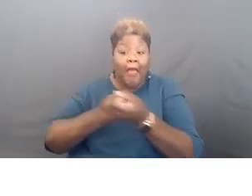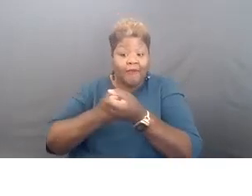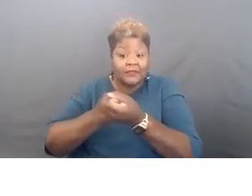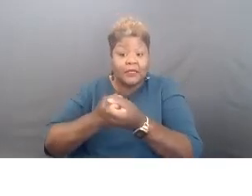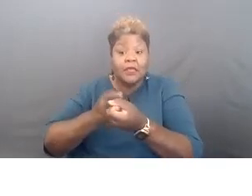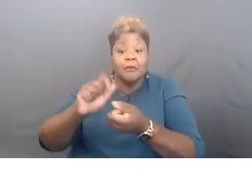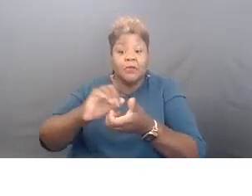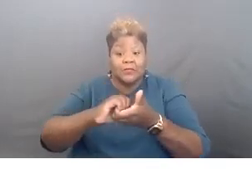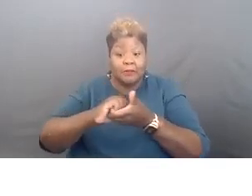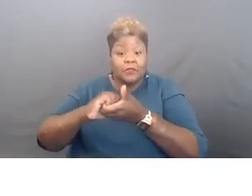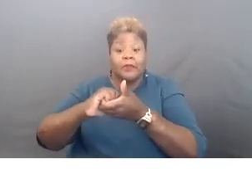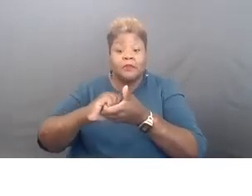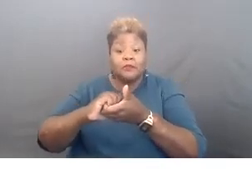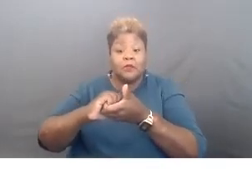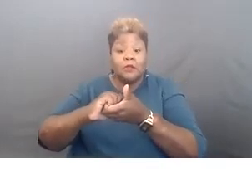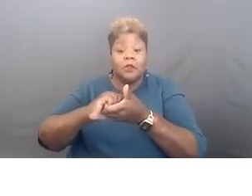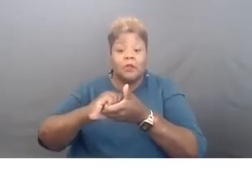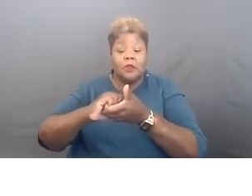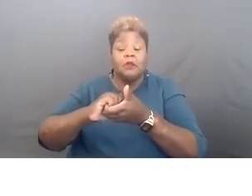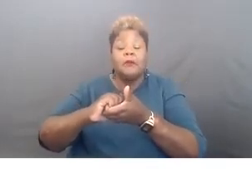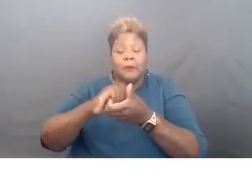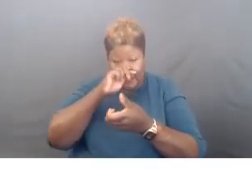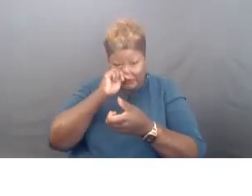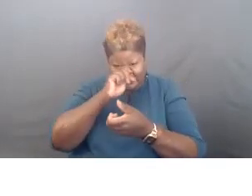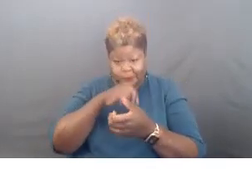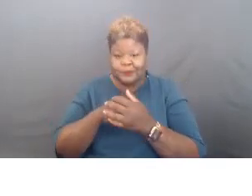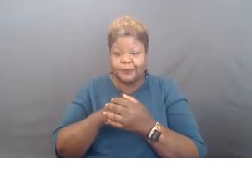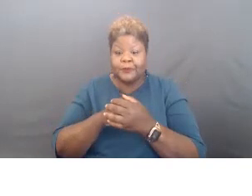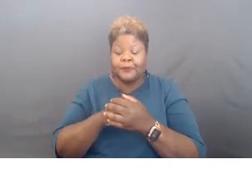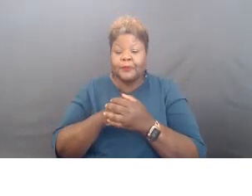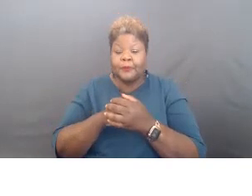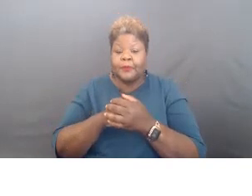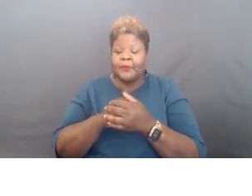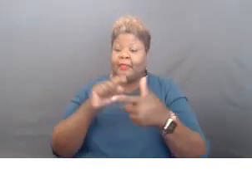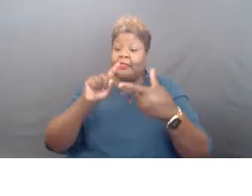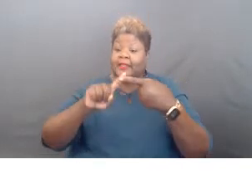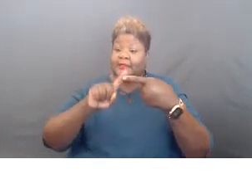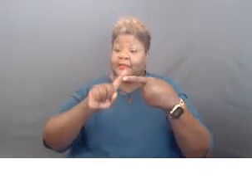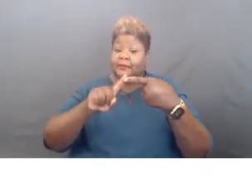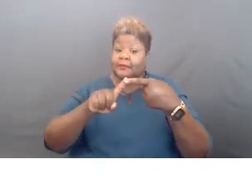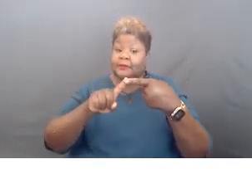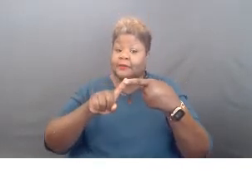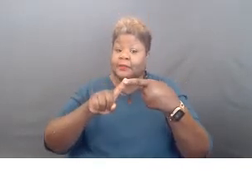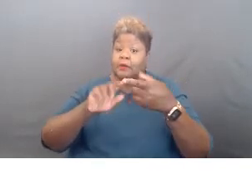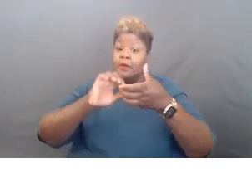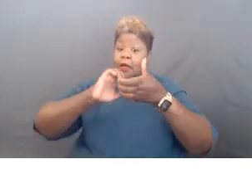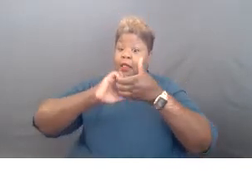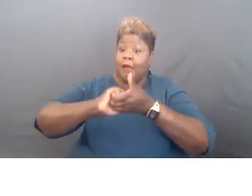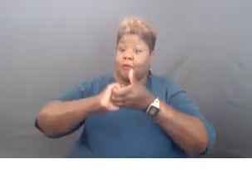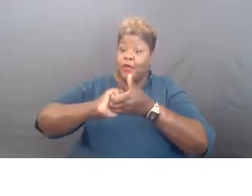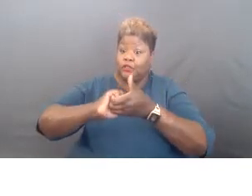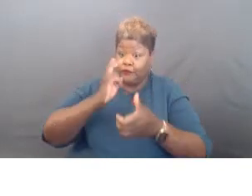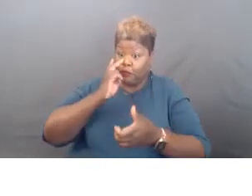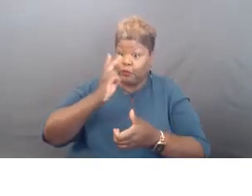across marginalization and this has this collaboration, as you've seen